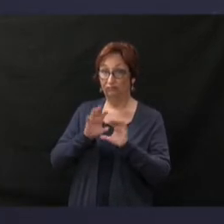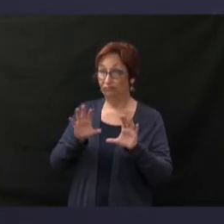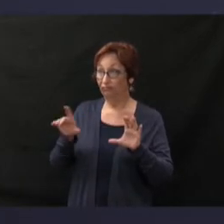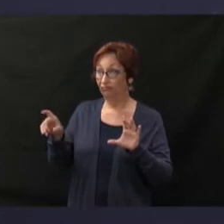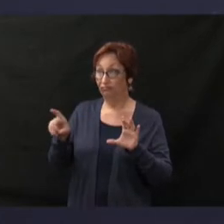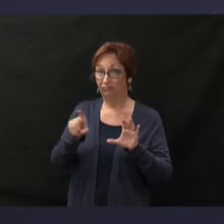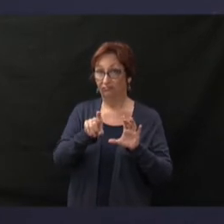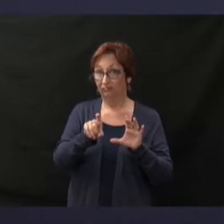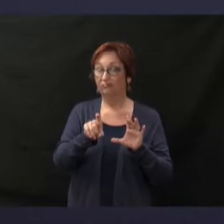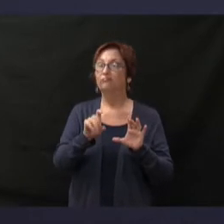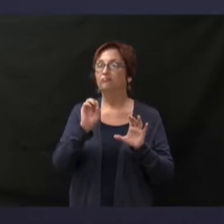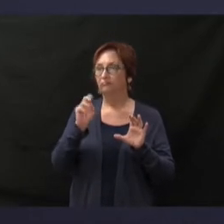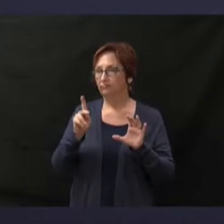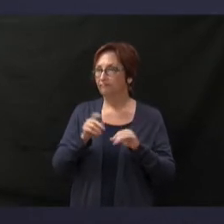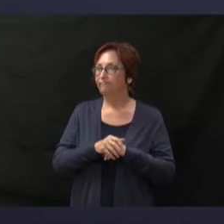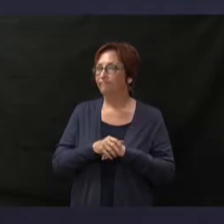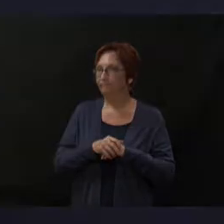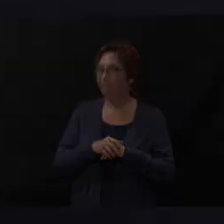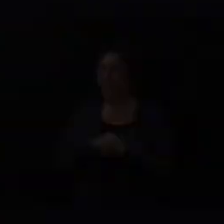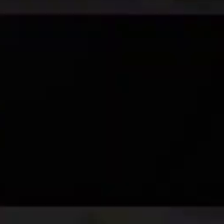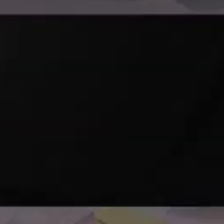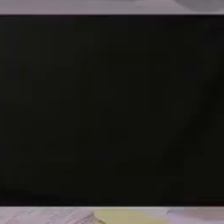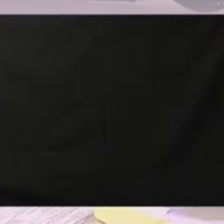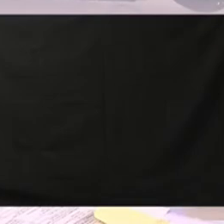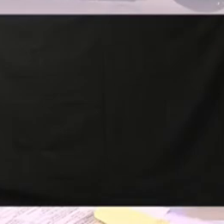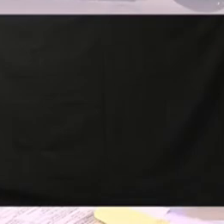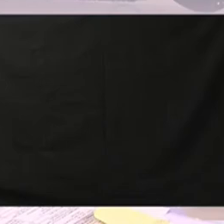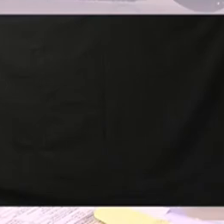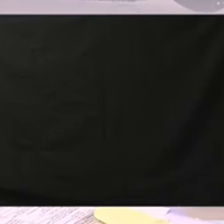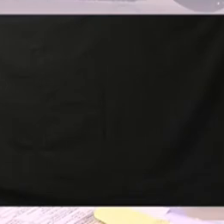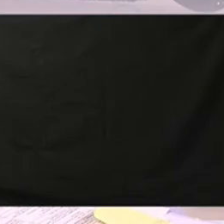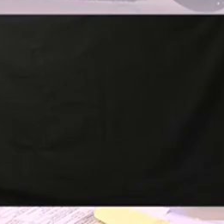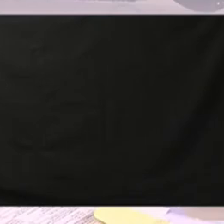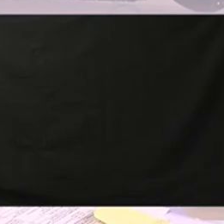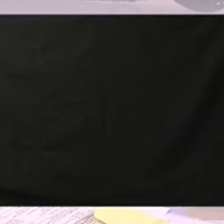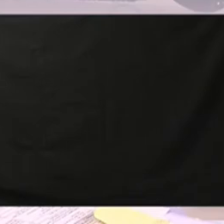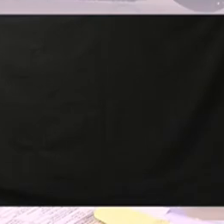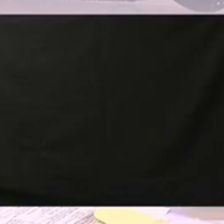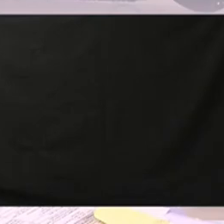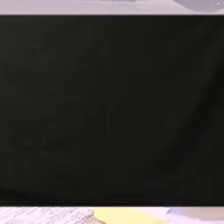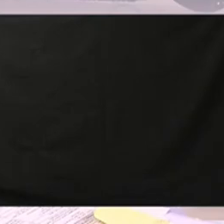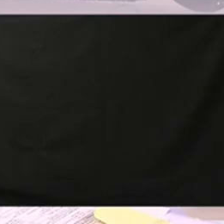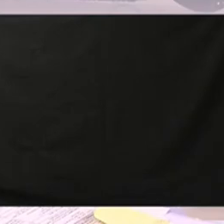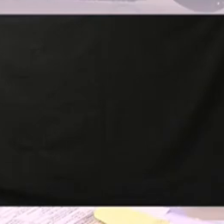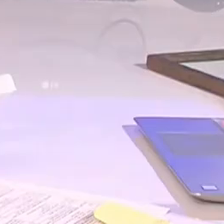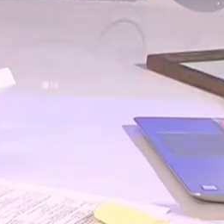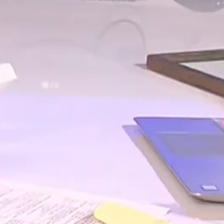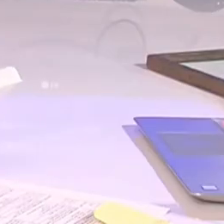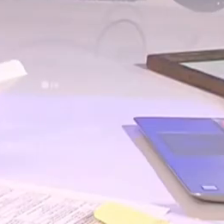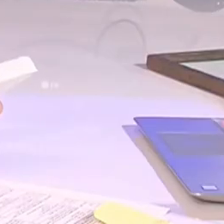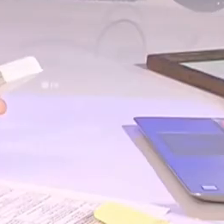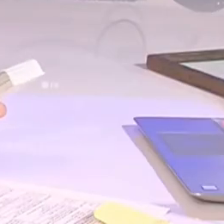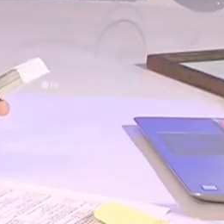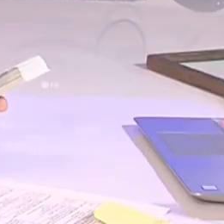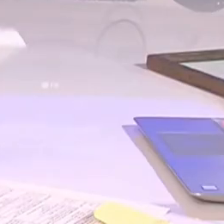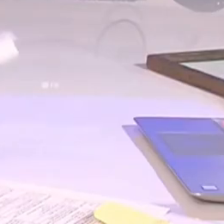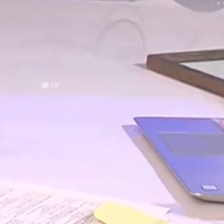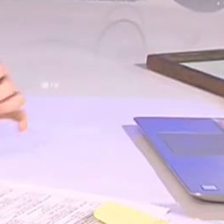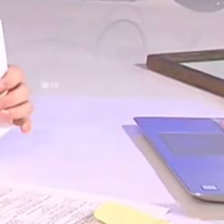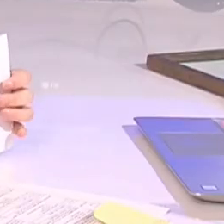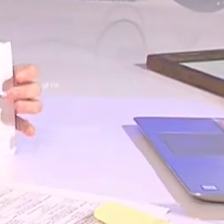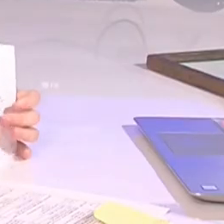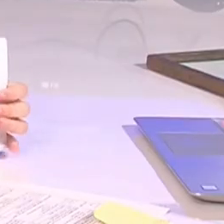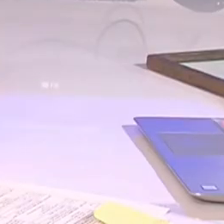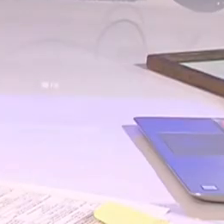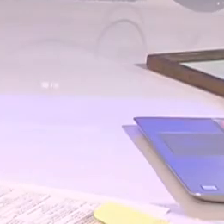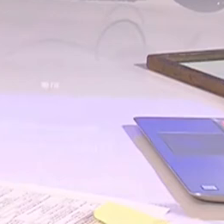Okay. It's Mini Thursday. Let's just remember. Hey, everybody. Good morning. Hope you're doing well. What you're going